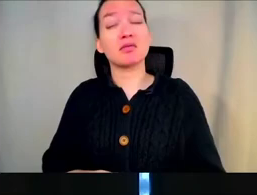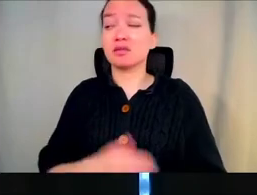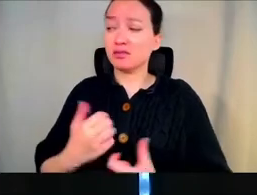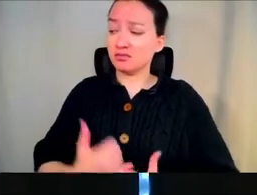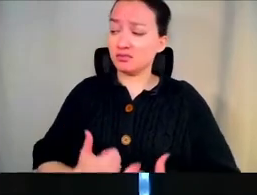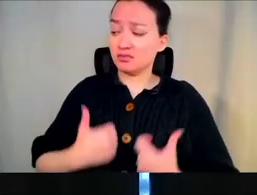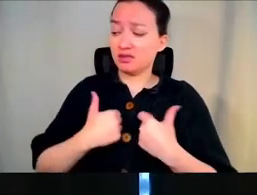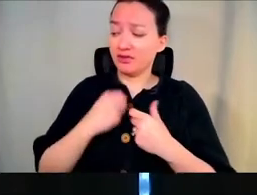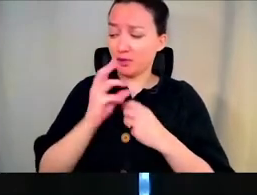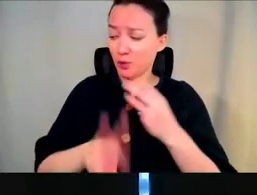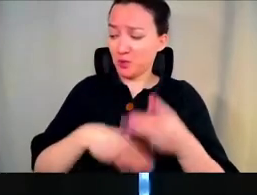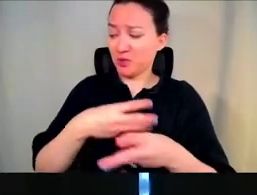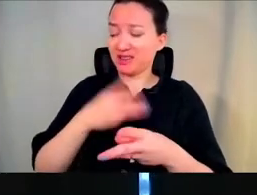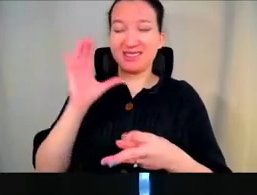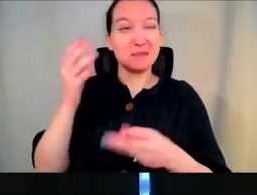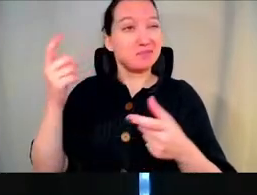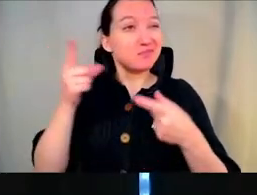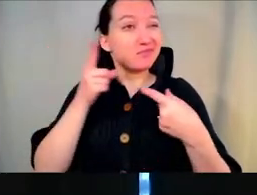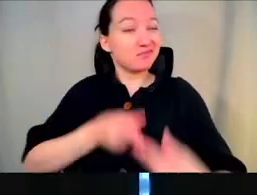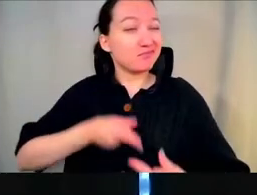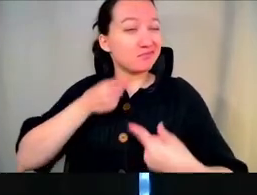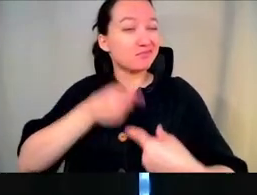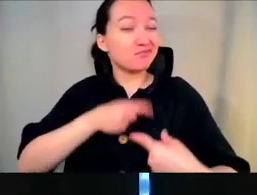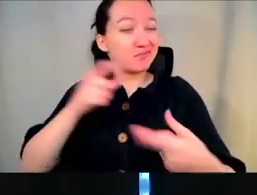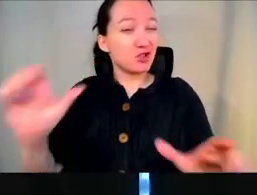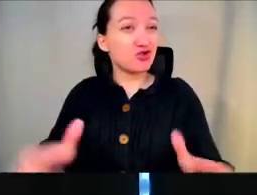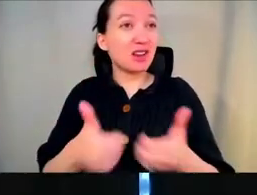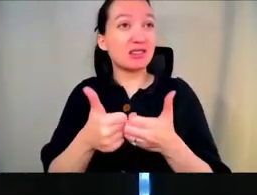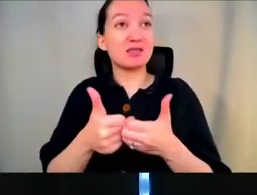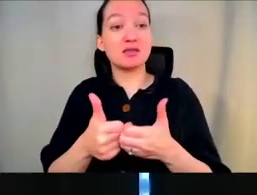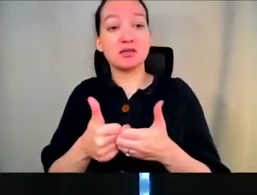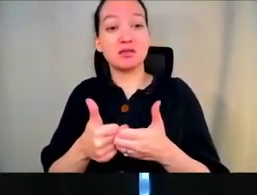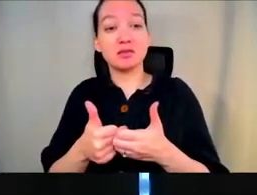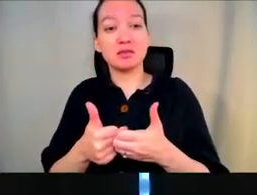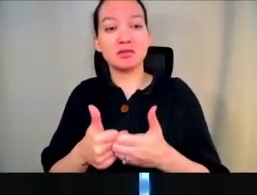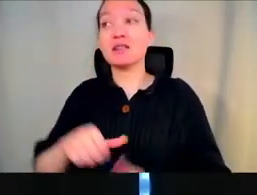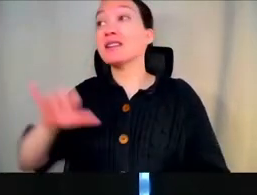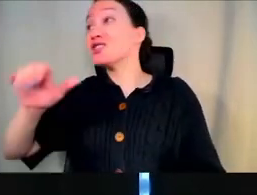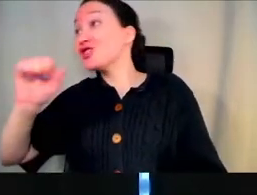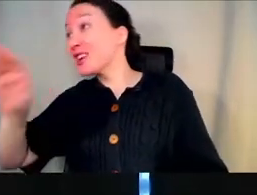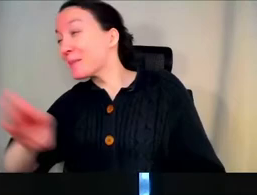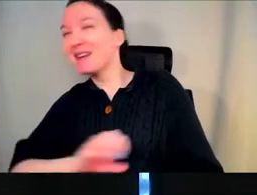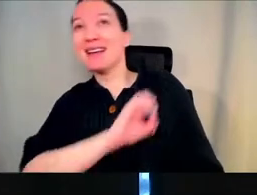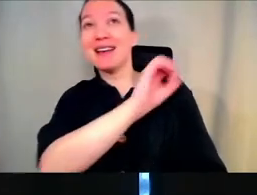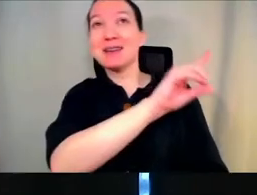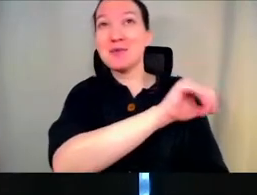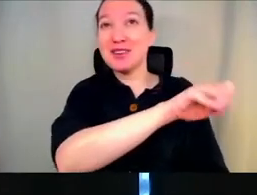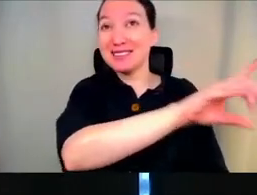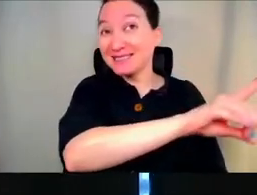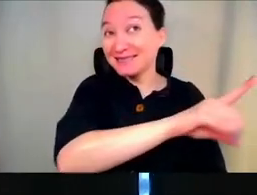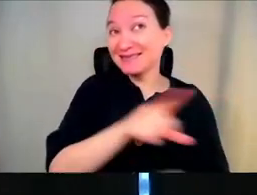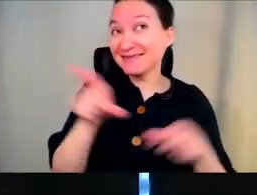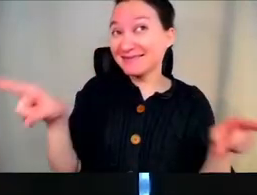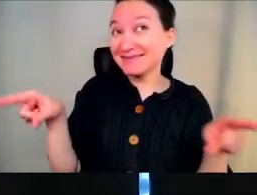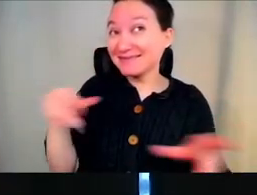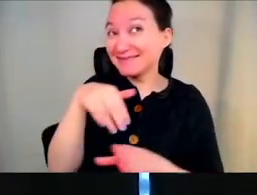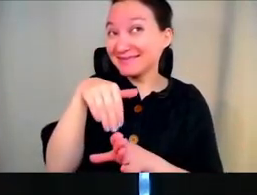challenging world. All sorts of different choices, Jacob or Edward. I'm just kidding.